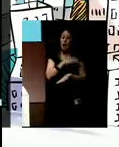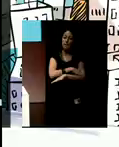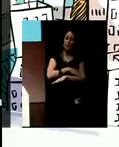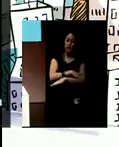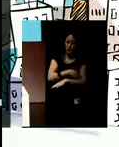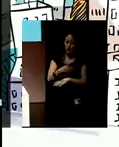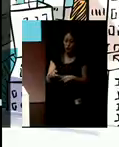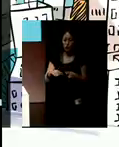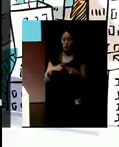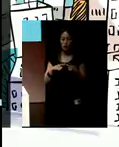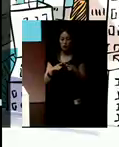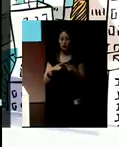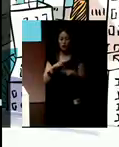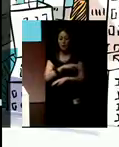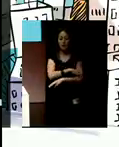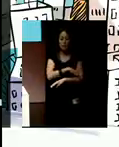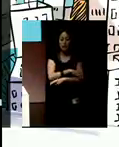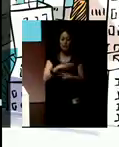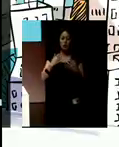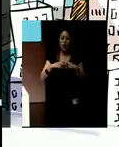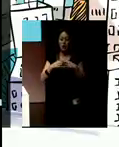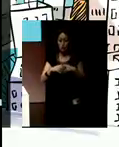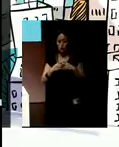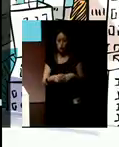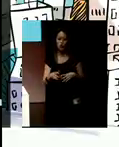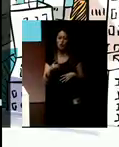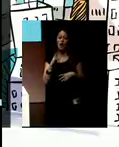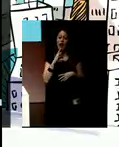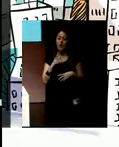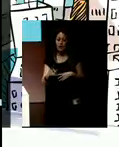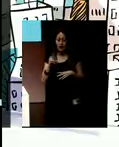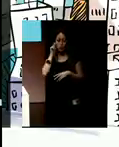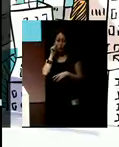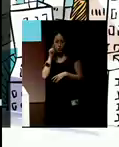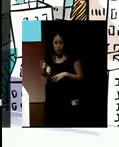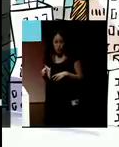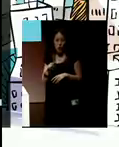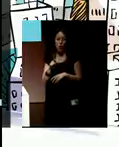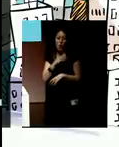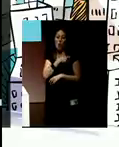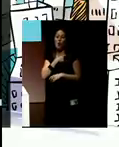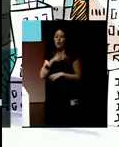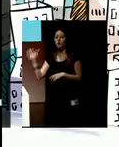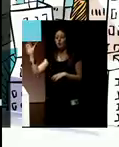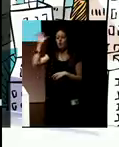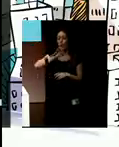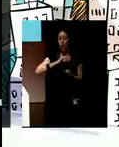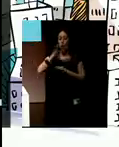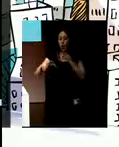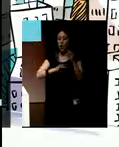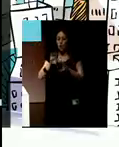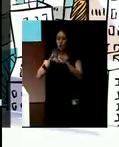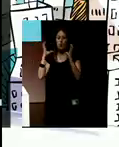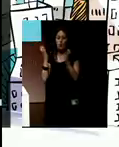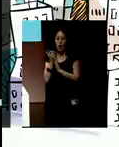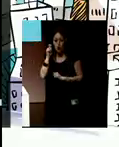Industry, Energy and Tourism to the European Commission and the World Tourism Organization, and then coming back to the Spanish Ministry